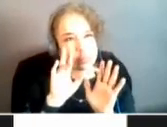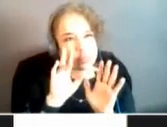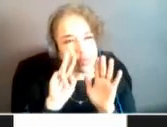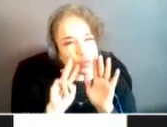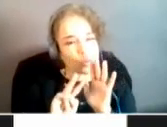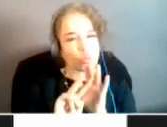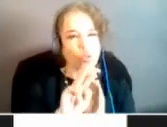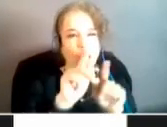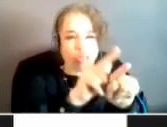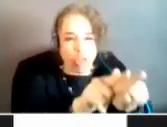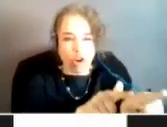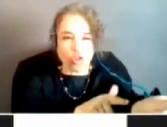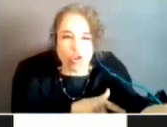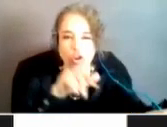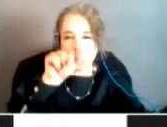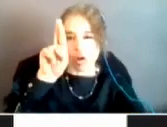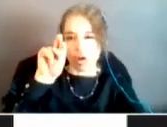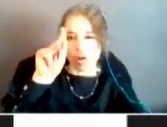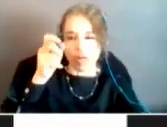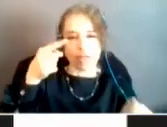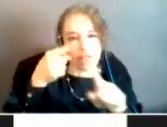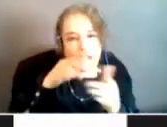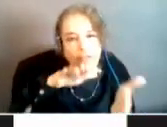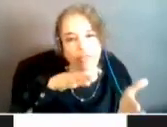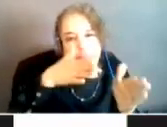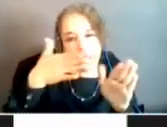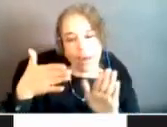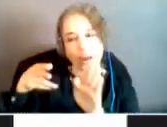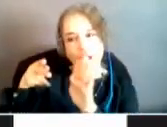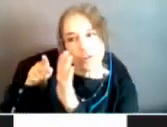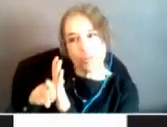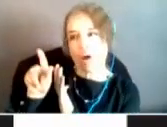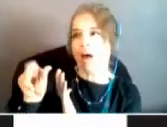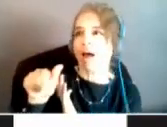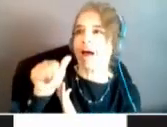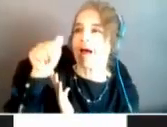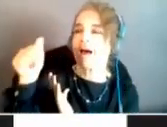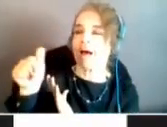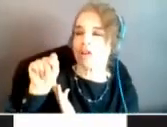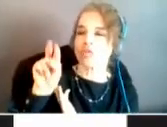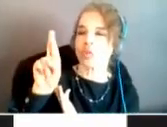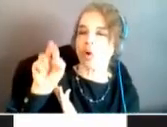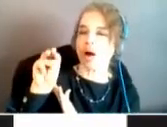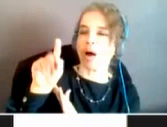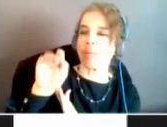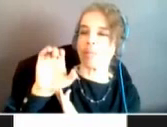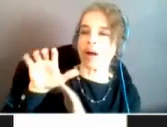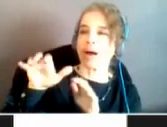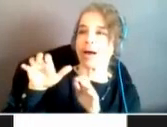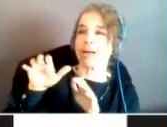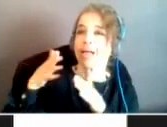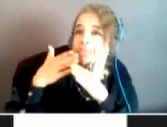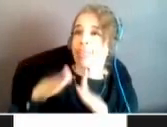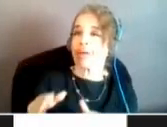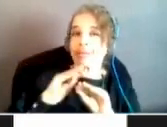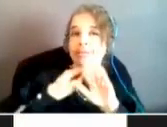the long range effect of death by suicide or other kind of traumatic losses, and clear up